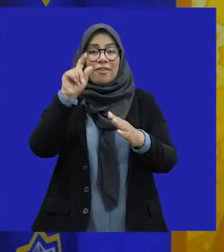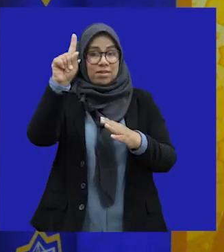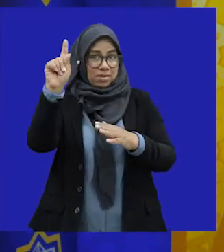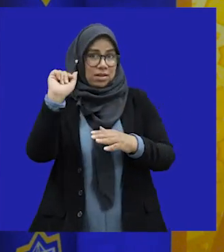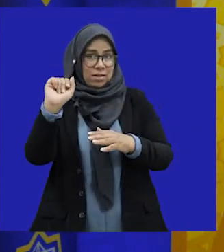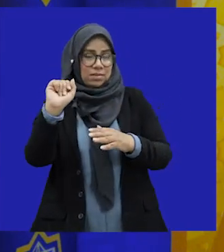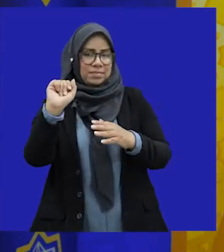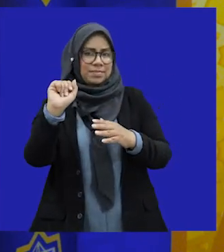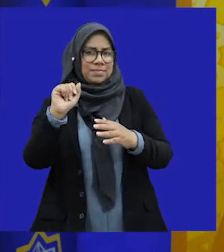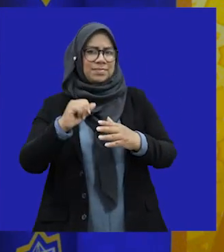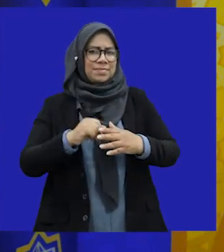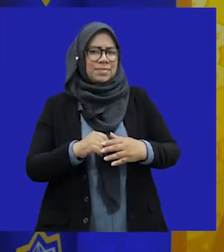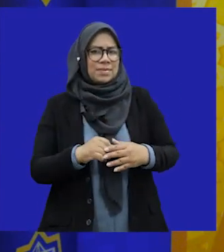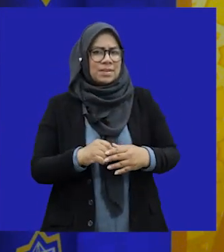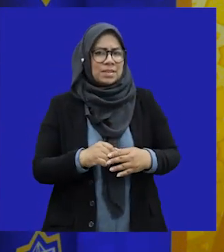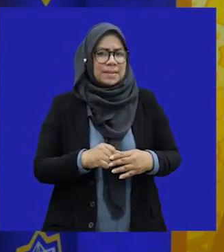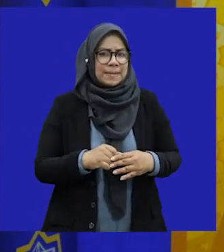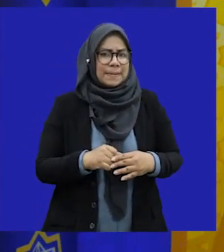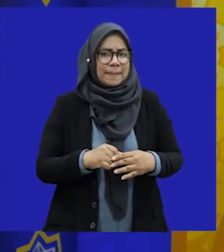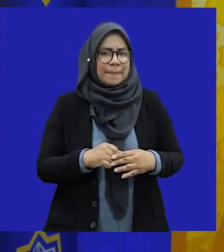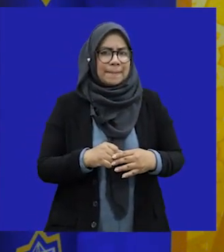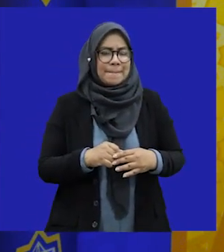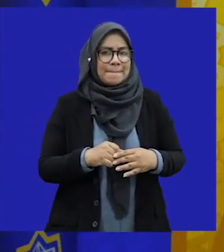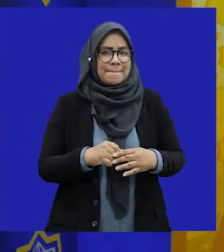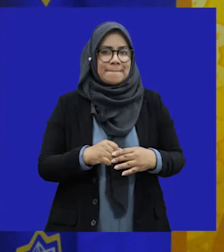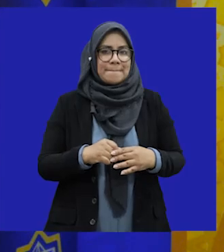him, during the night.